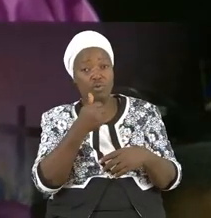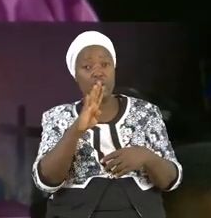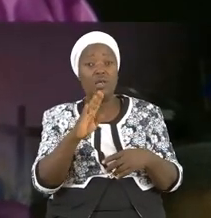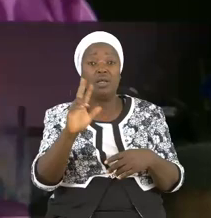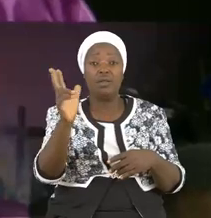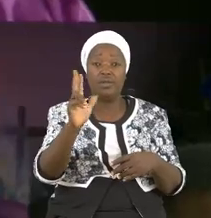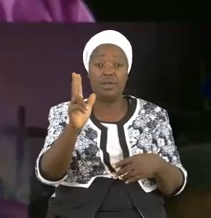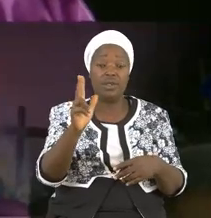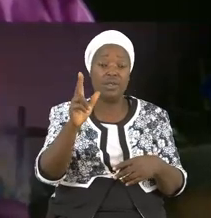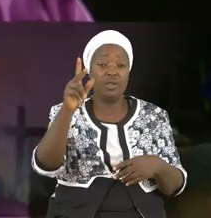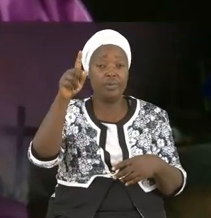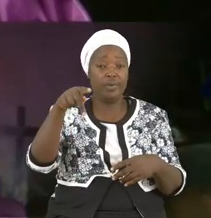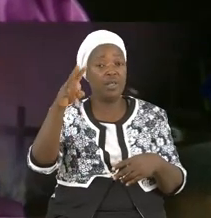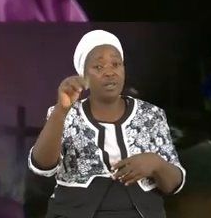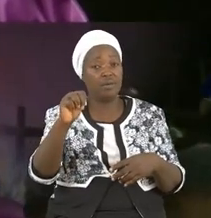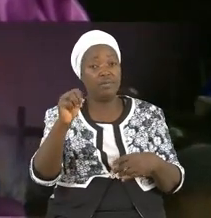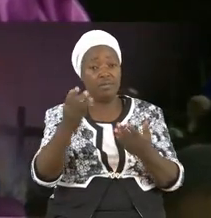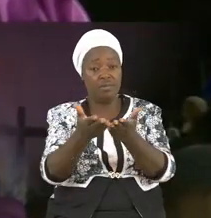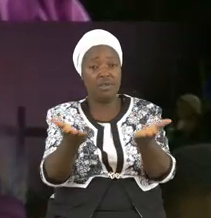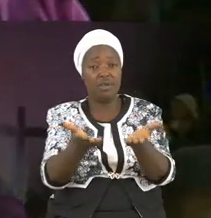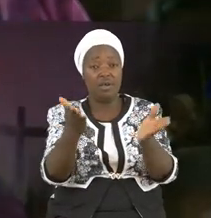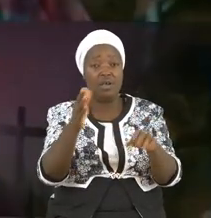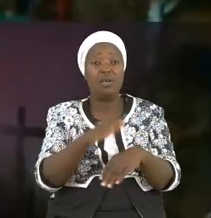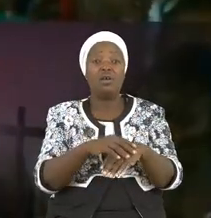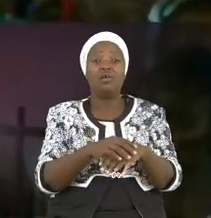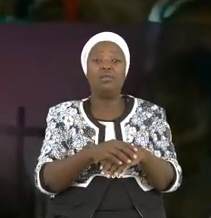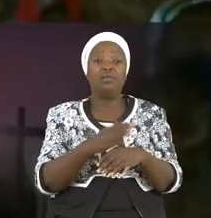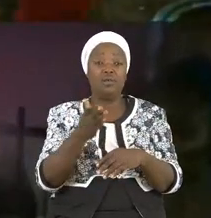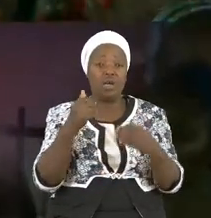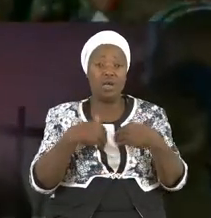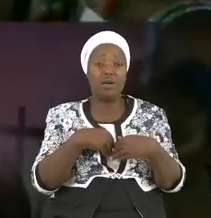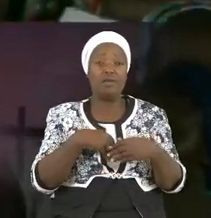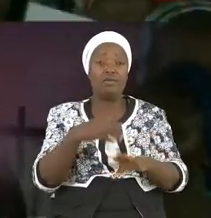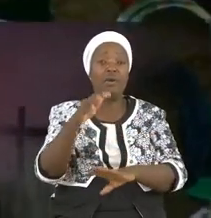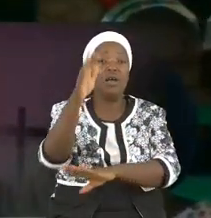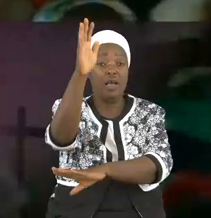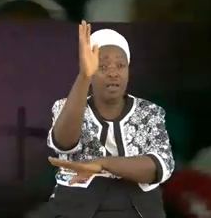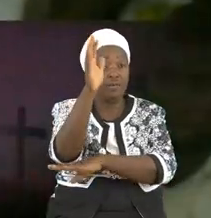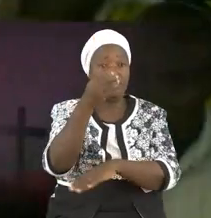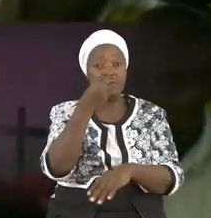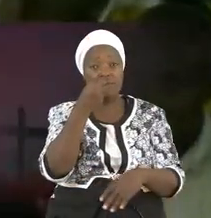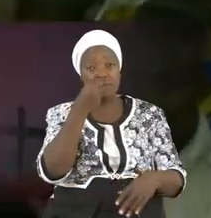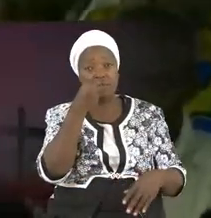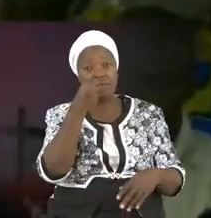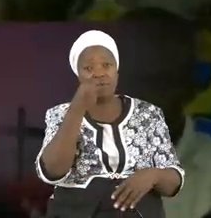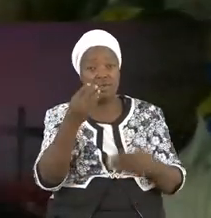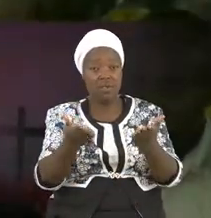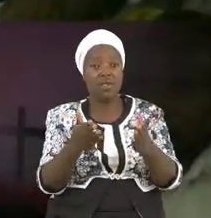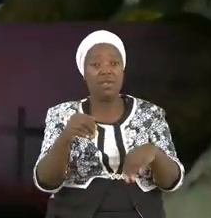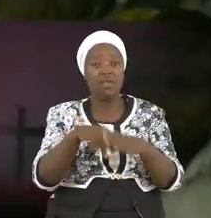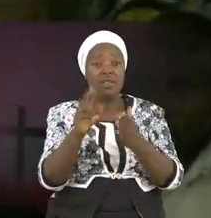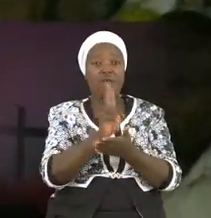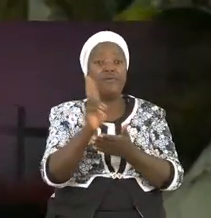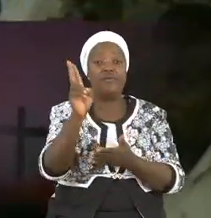hour with Jesus, and it will be in this university auditorium just behind